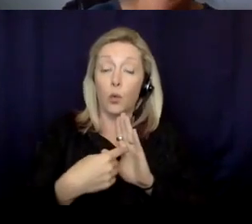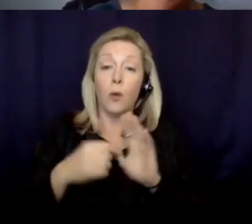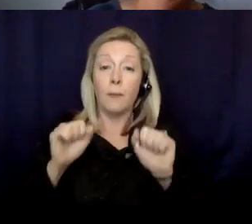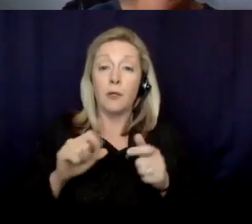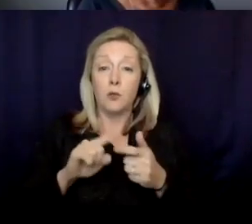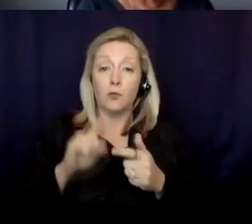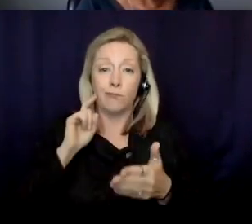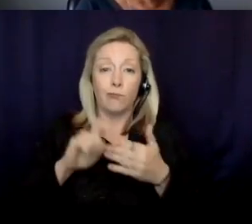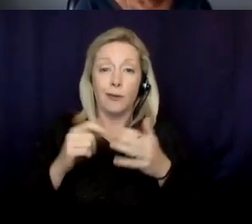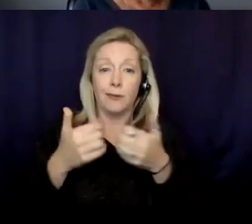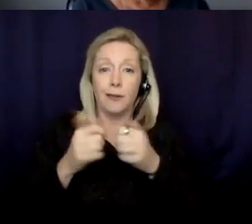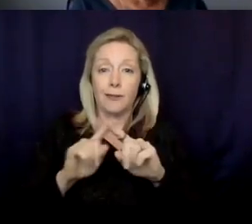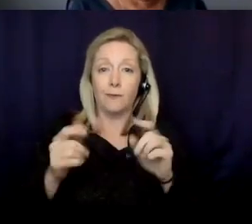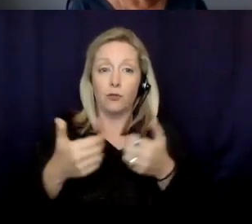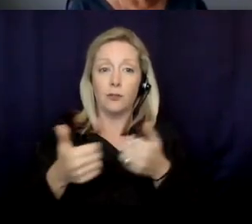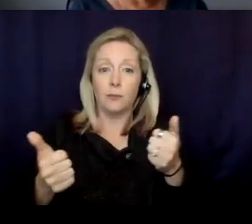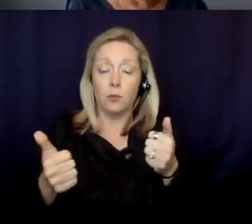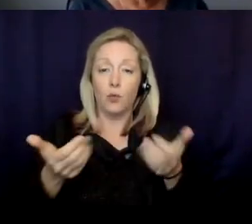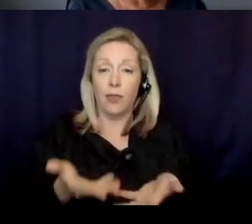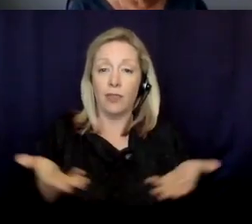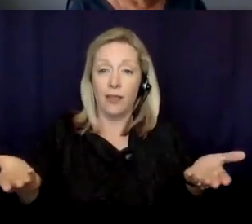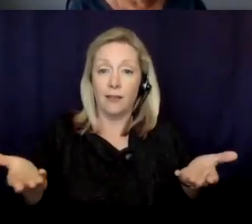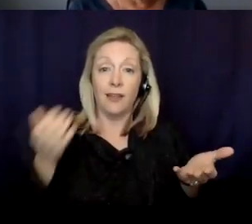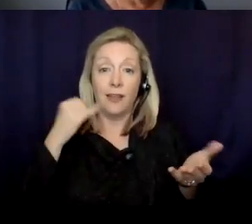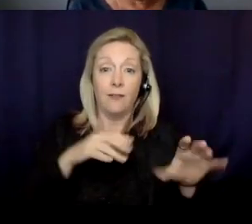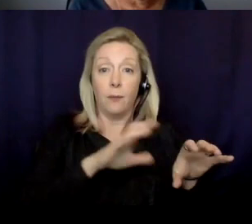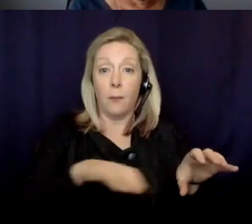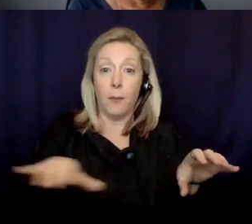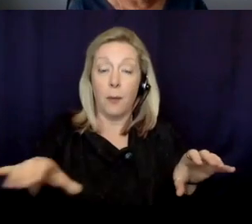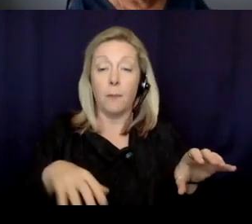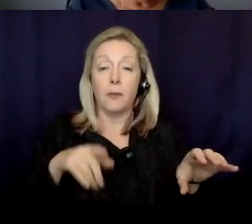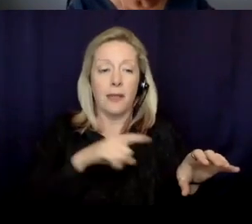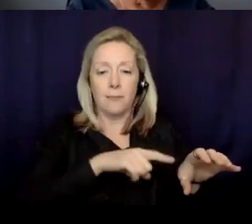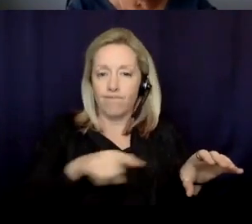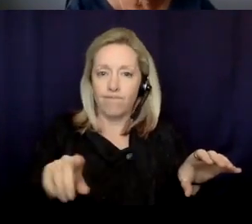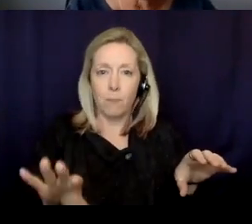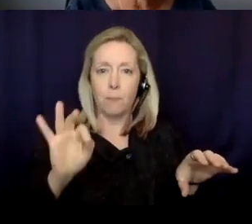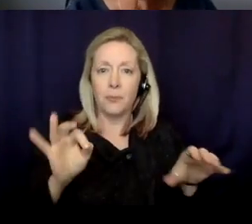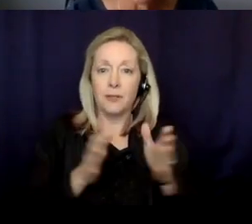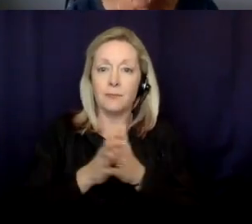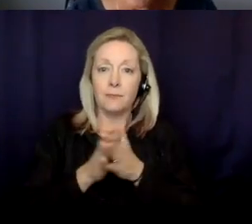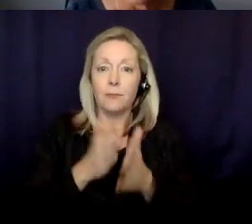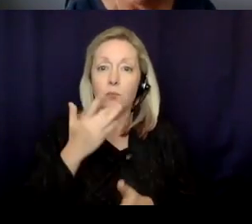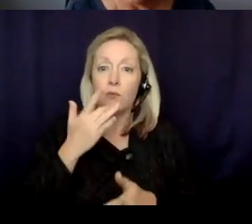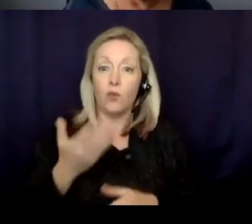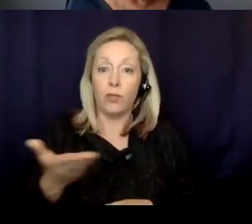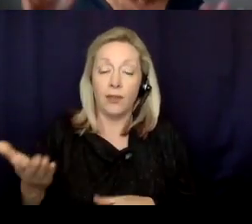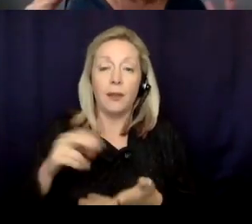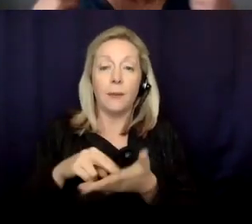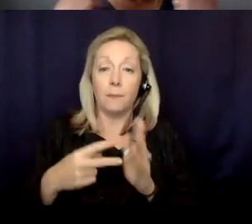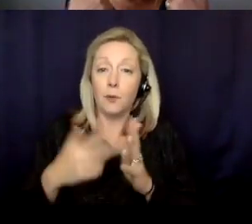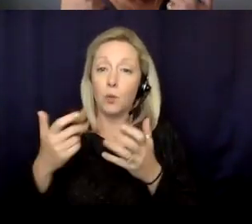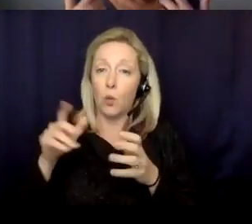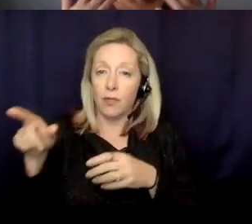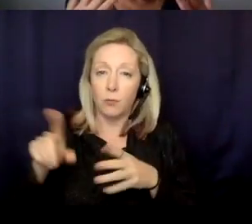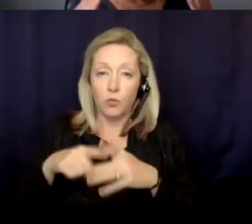discriminate objects in an array to find and indicate desired objects. So we want them exploring. And a lot